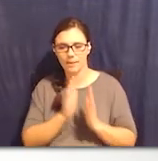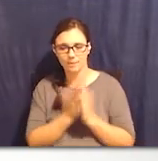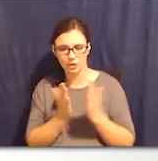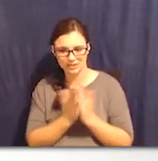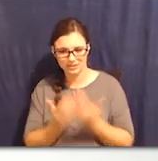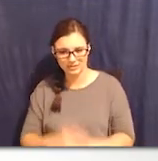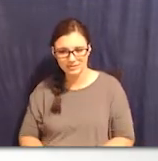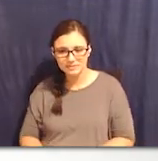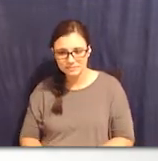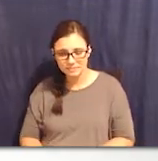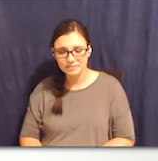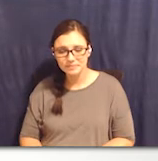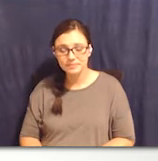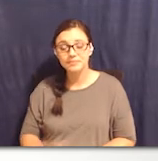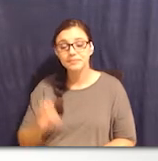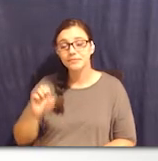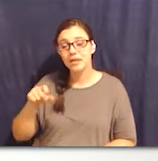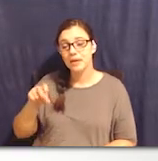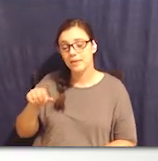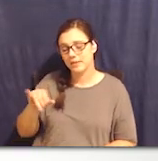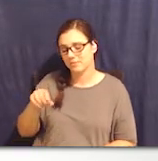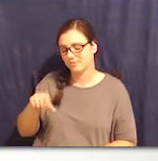different topic from one of my books.